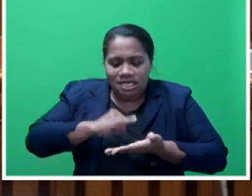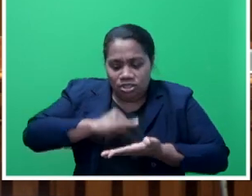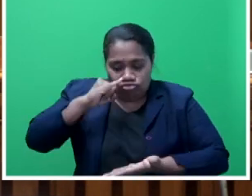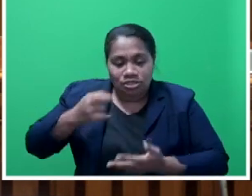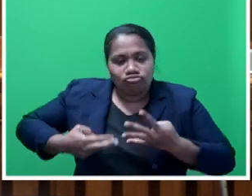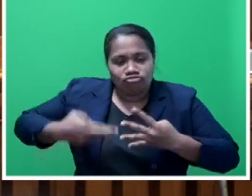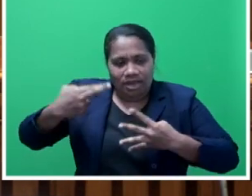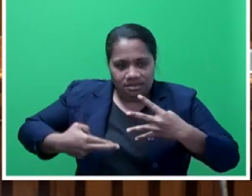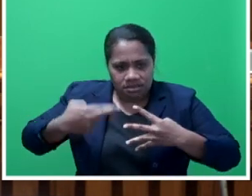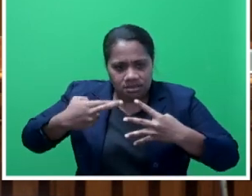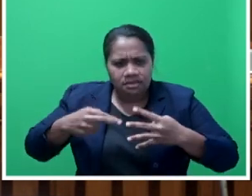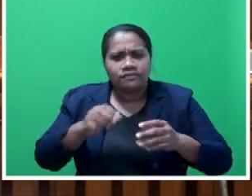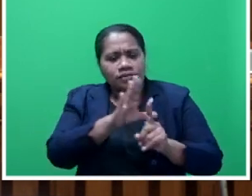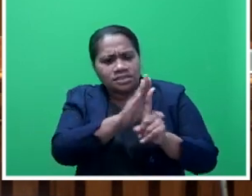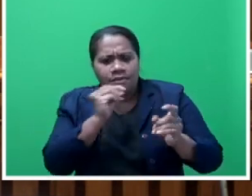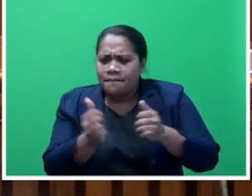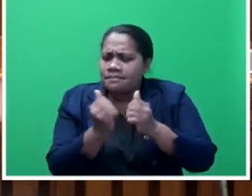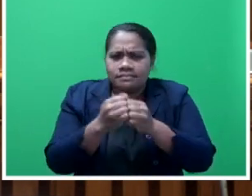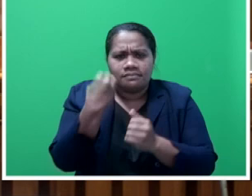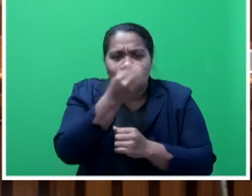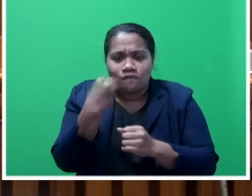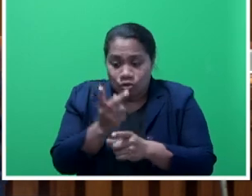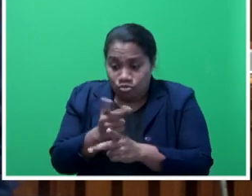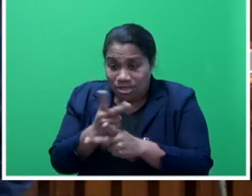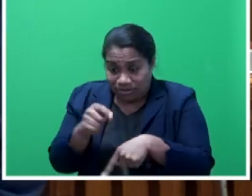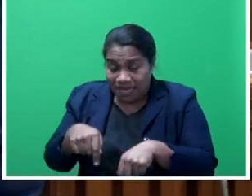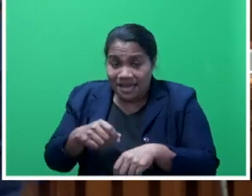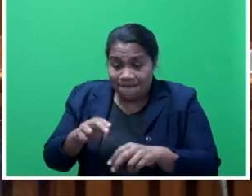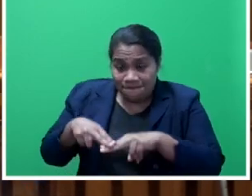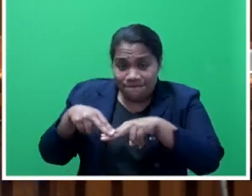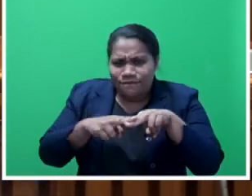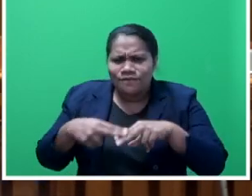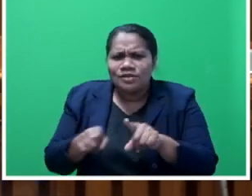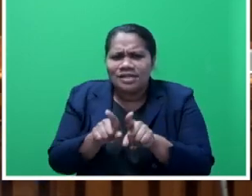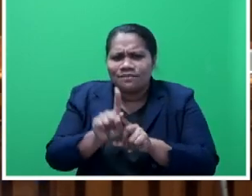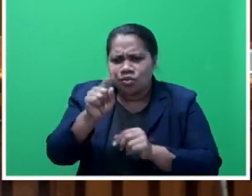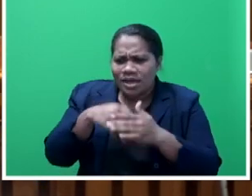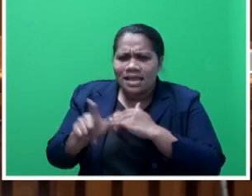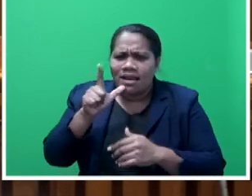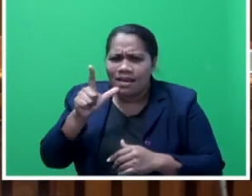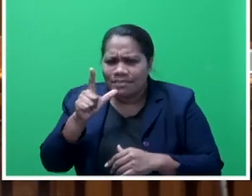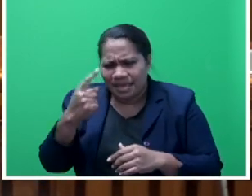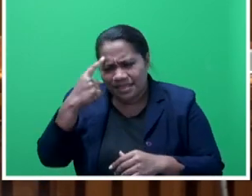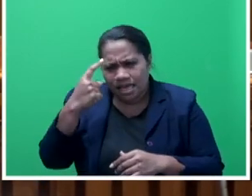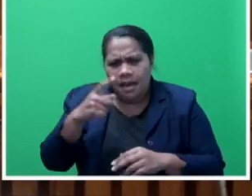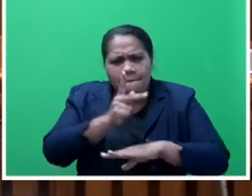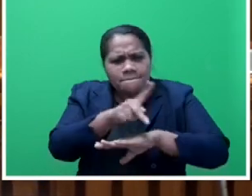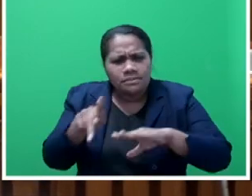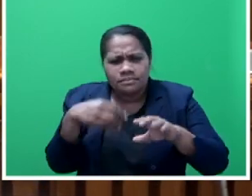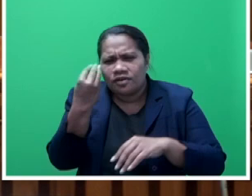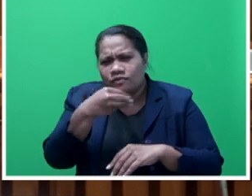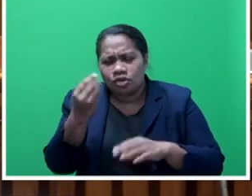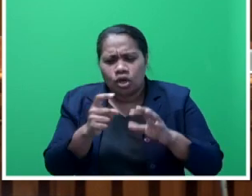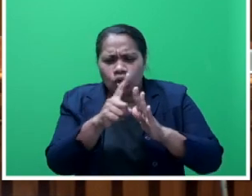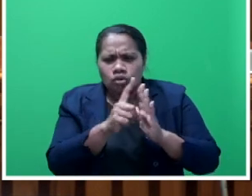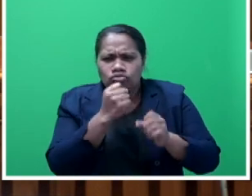the food production companies in Fiji, the one down in Lemi, I think it's called Pacific Foods, George Patel and them, the original funding of that factory